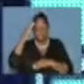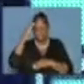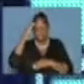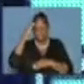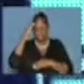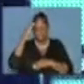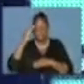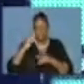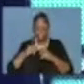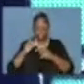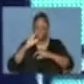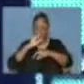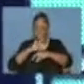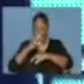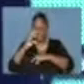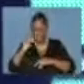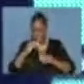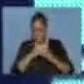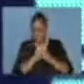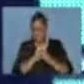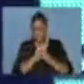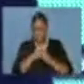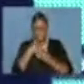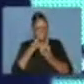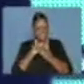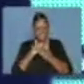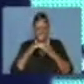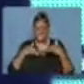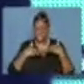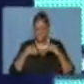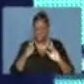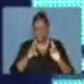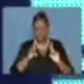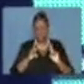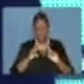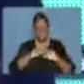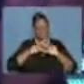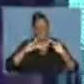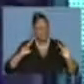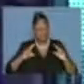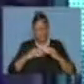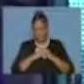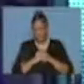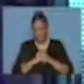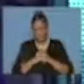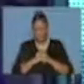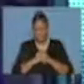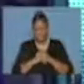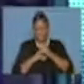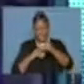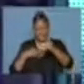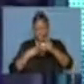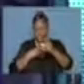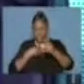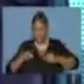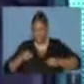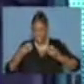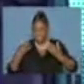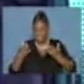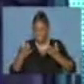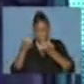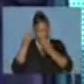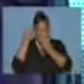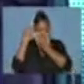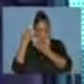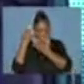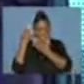the streets, because this 21st century young people, they off the chain. This is a new breed. So we're going to be giving you all some crucial information